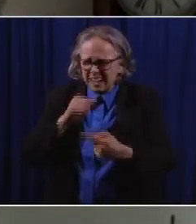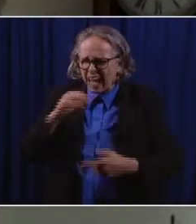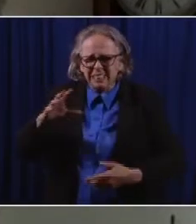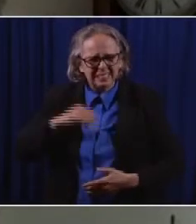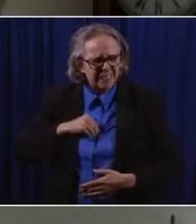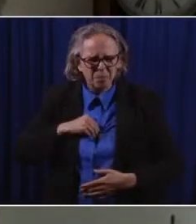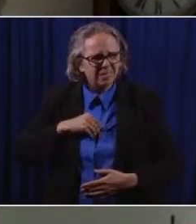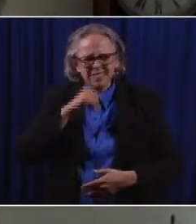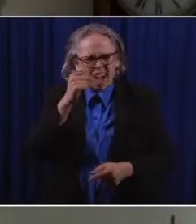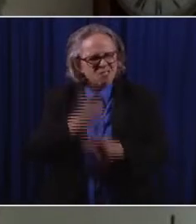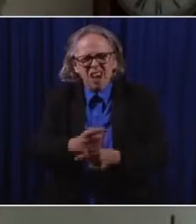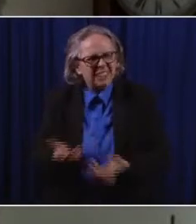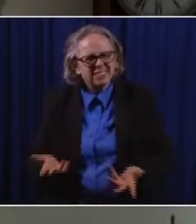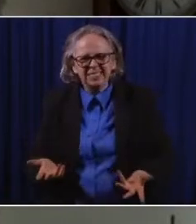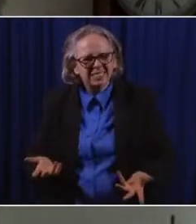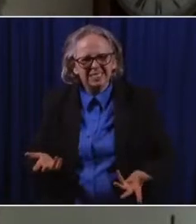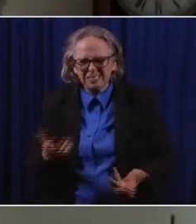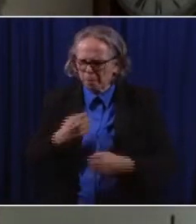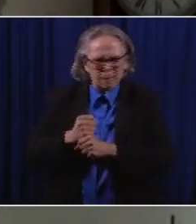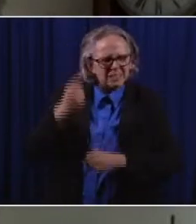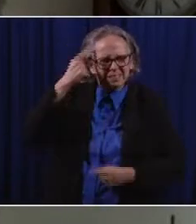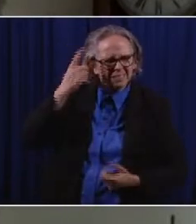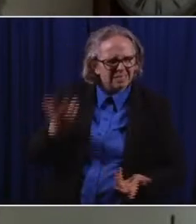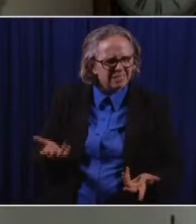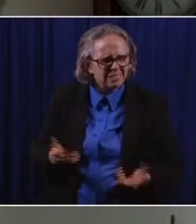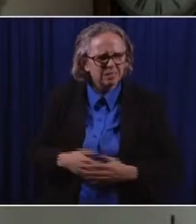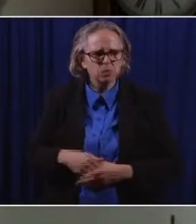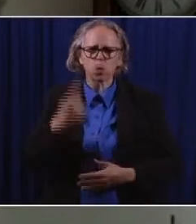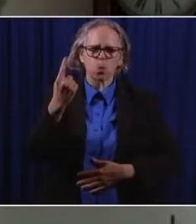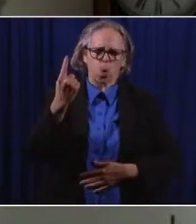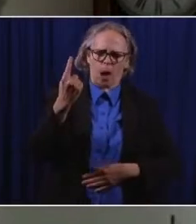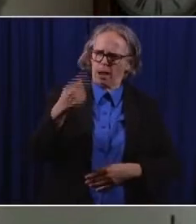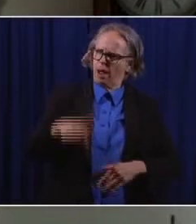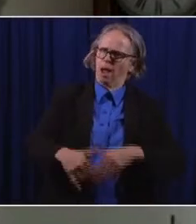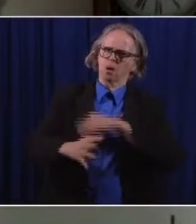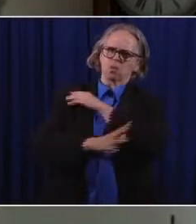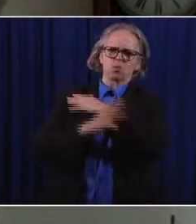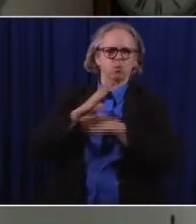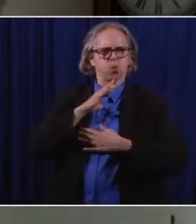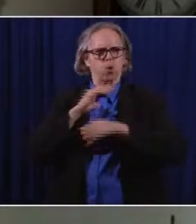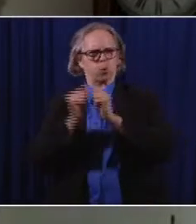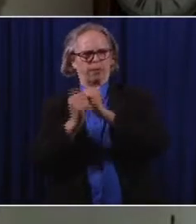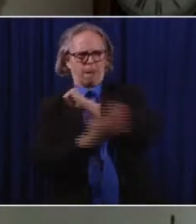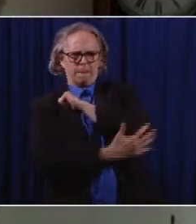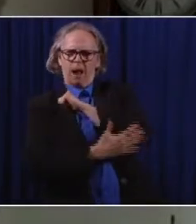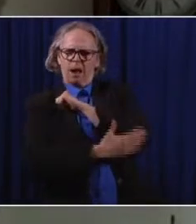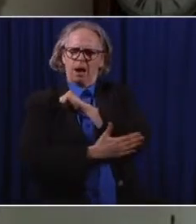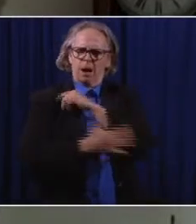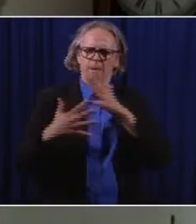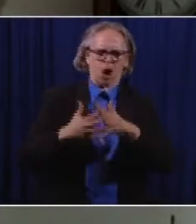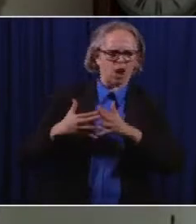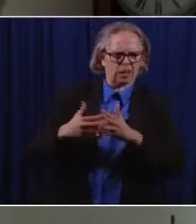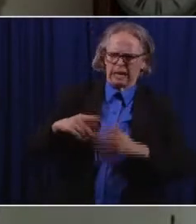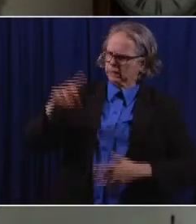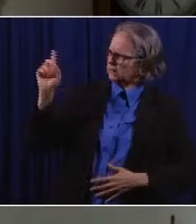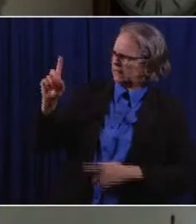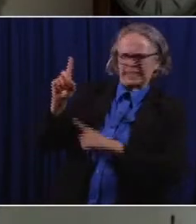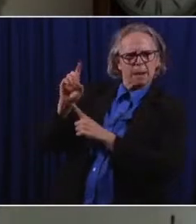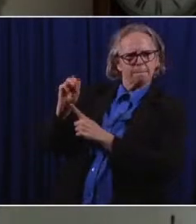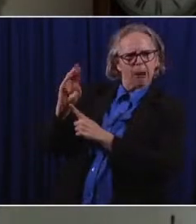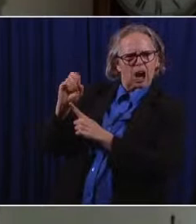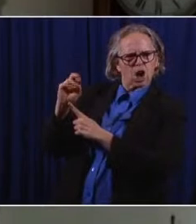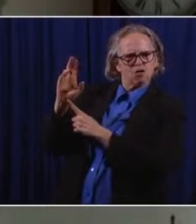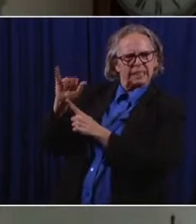This is what is great about this country. We have carried this out, as Theodore White, the excerpt I read,